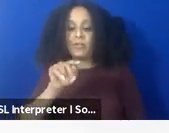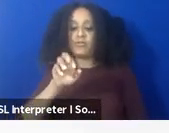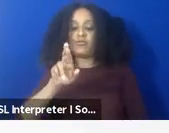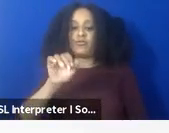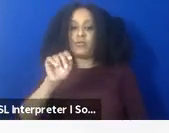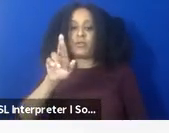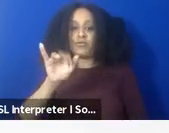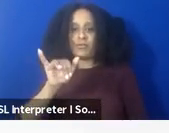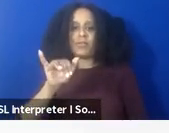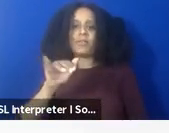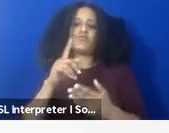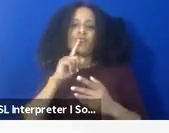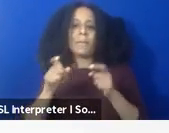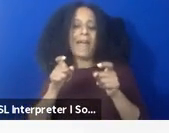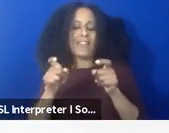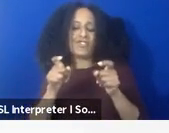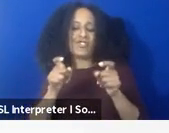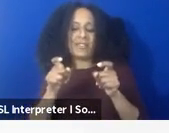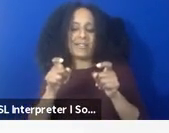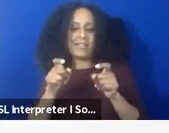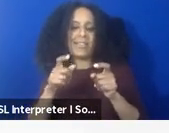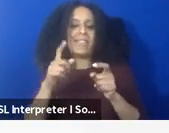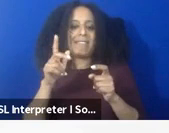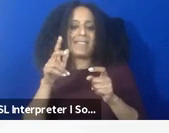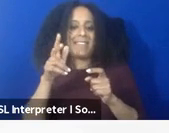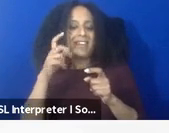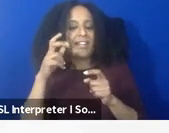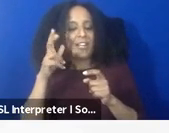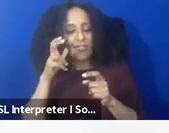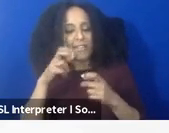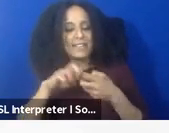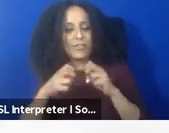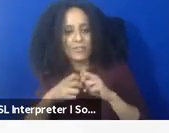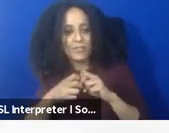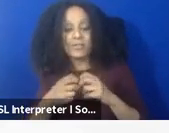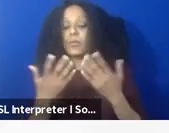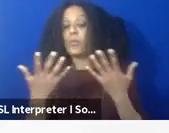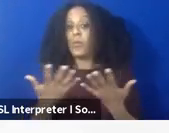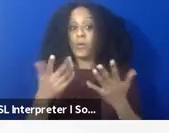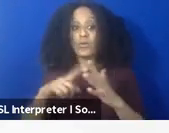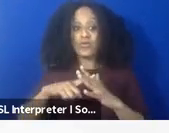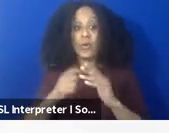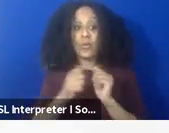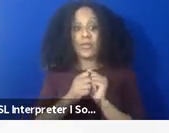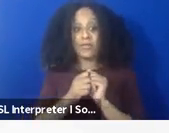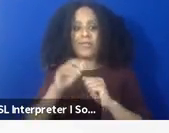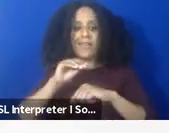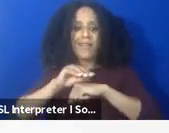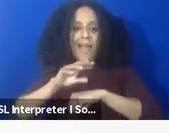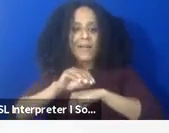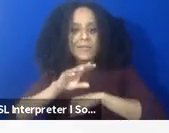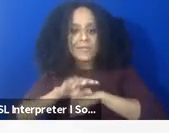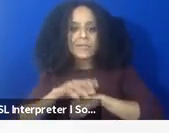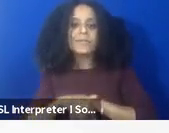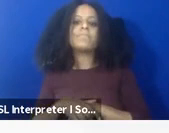difficulties that they're having. So we want to start with patient counseling. Persons with diabetes have greater susceptibility to acquired hearing